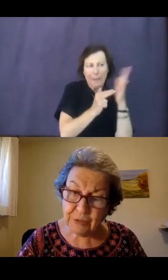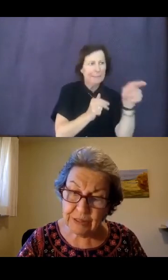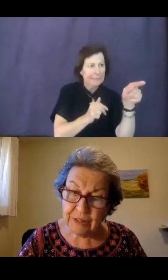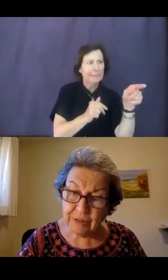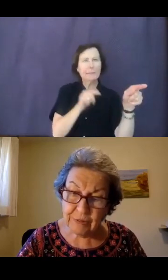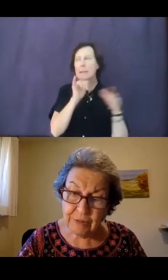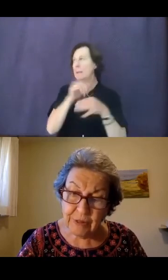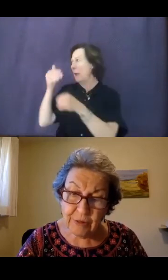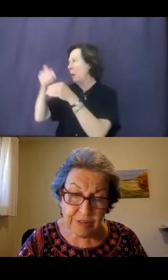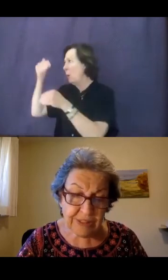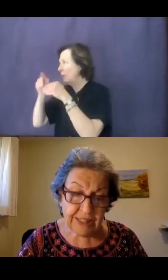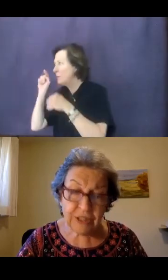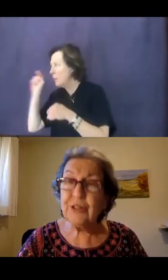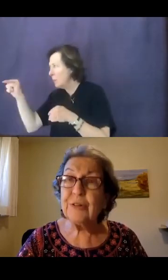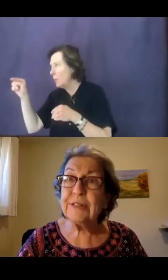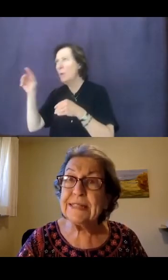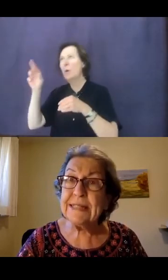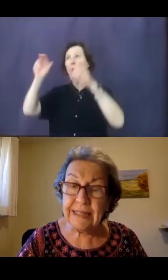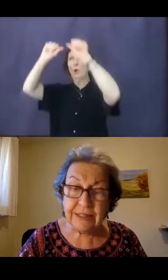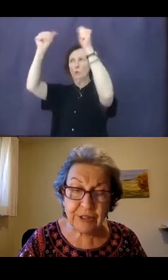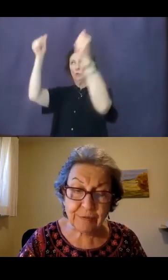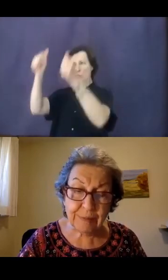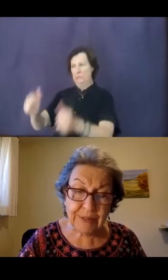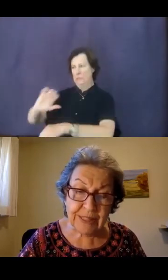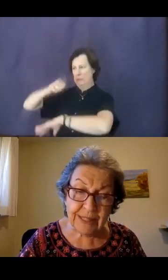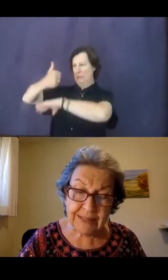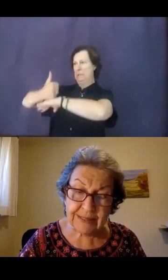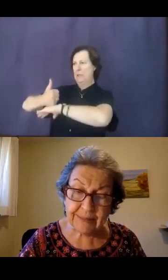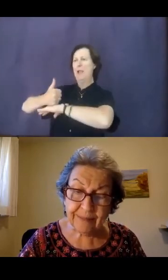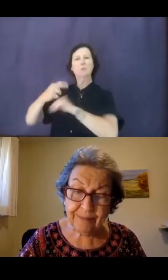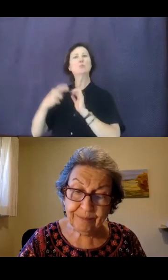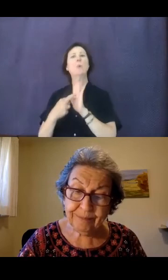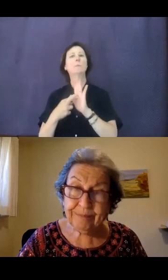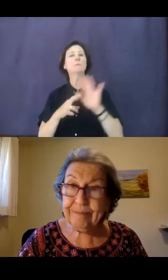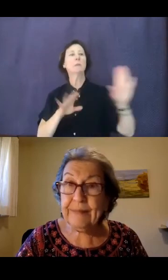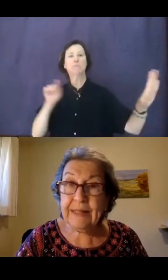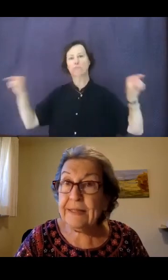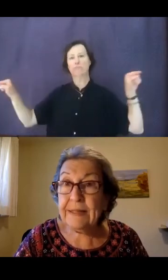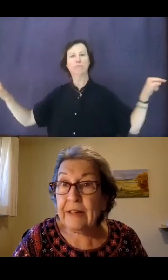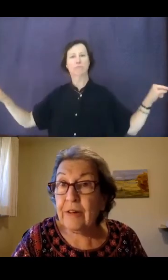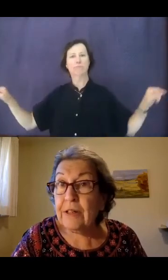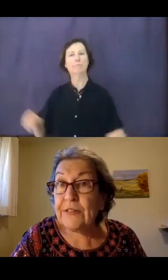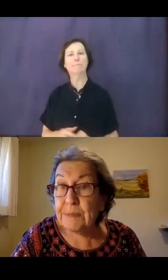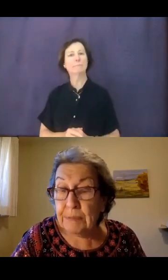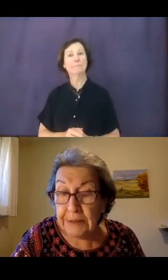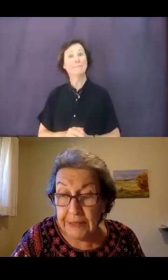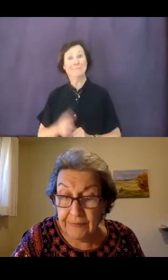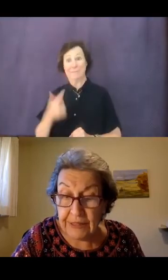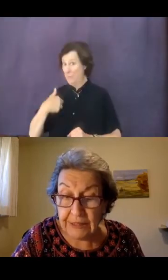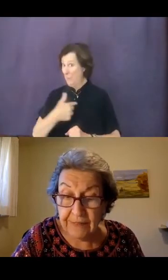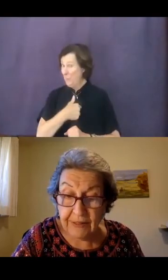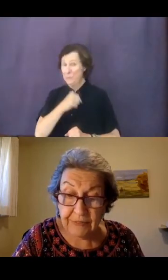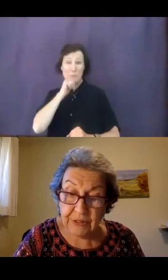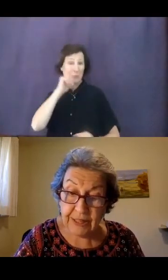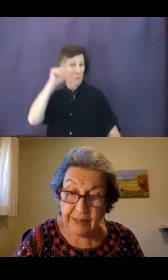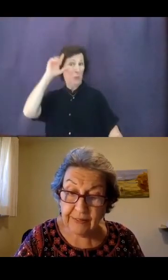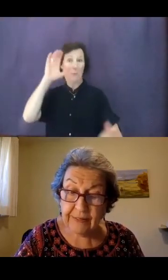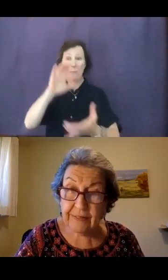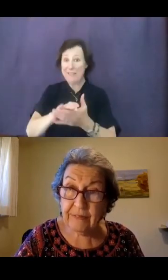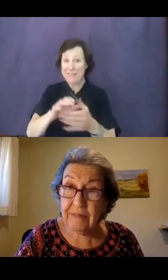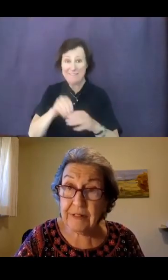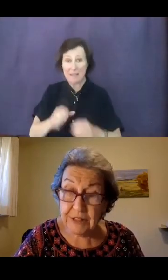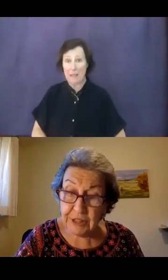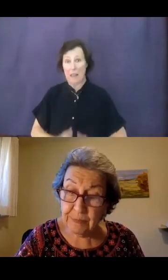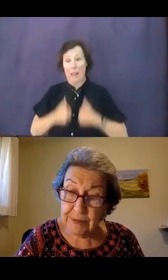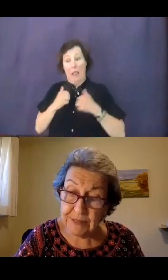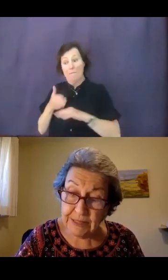glass window, or a statue is intended to represent. Not all of us believe in a life after death